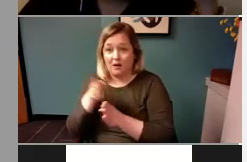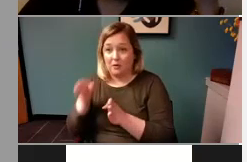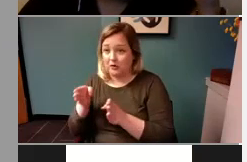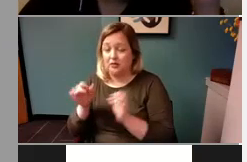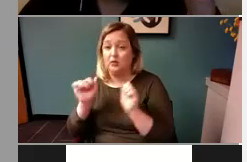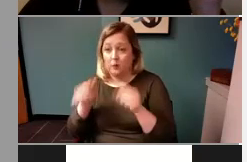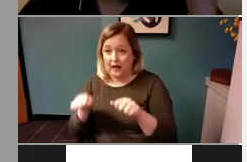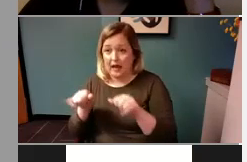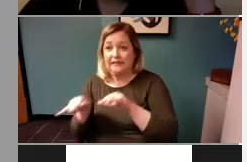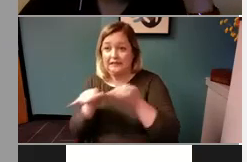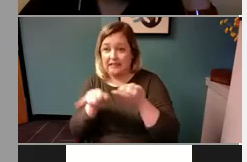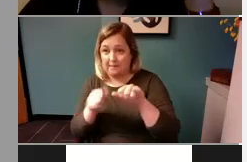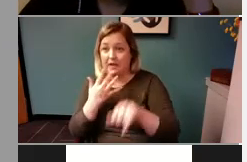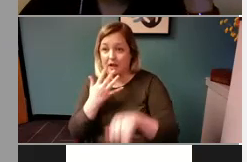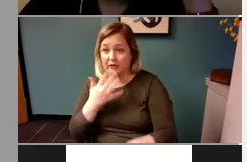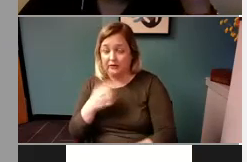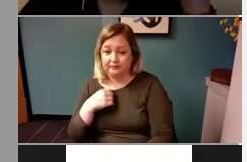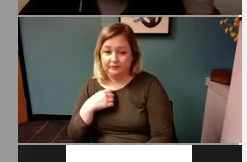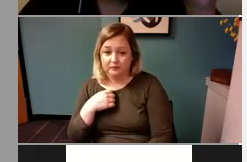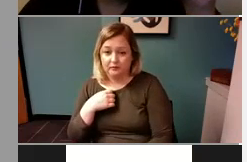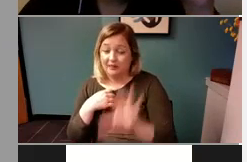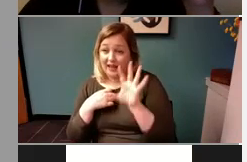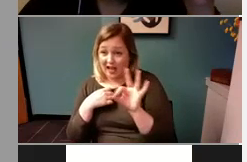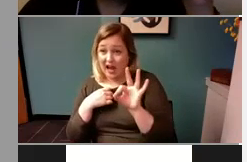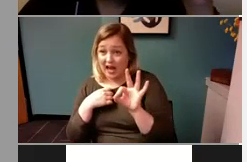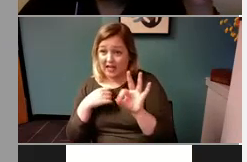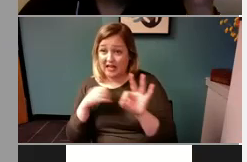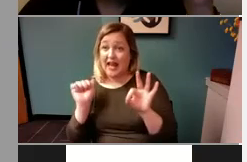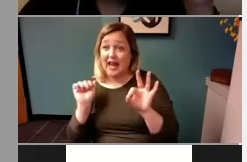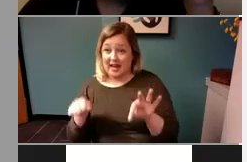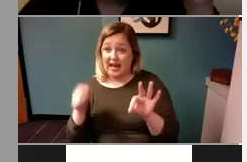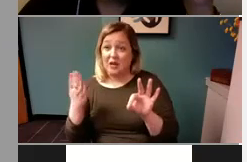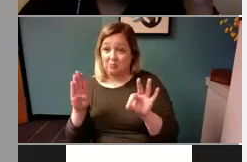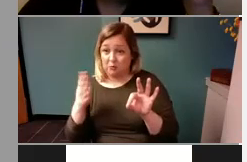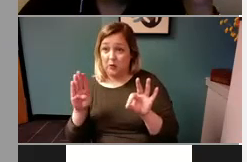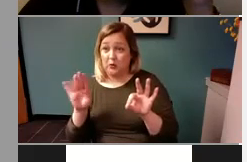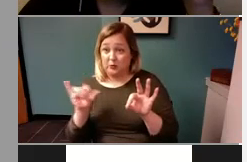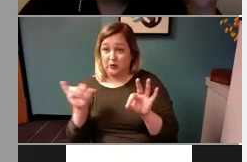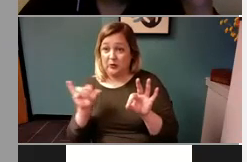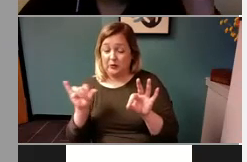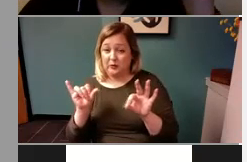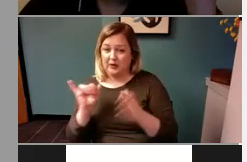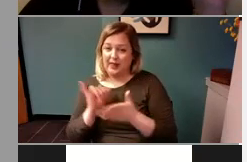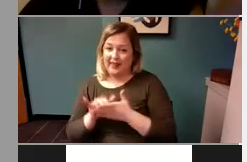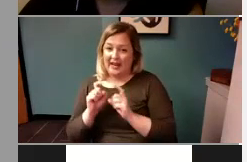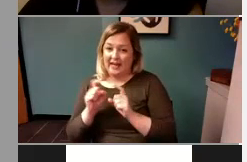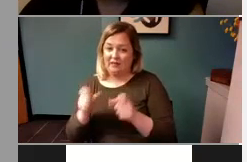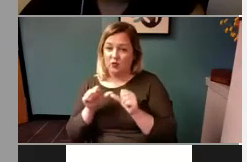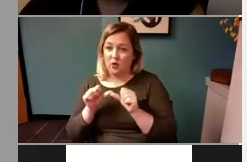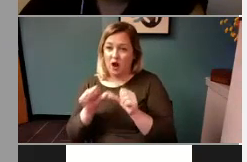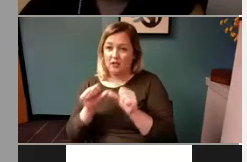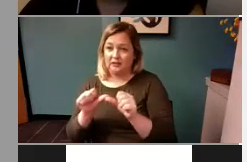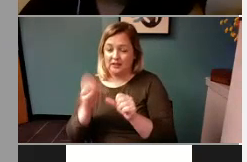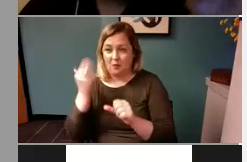color 9 as blue, but that gives you a constant because 10 and 9 are